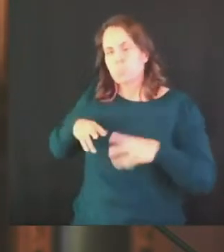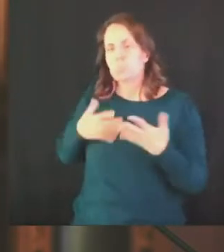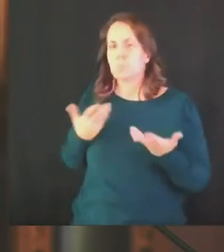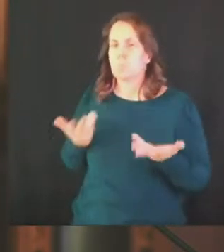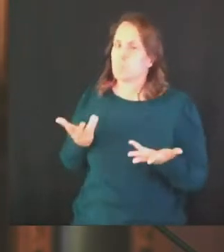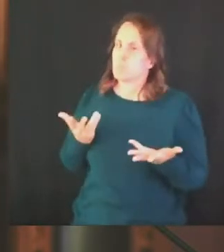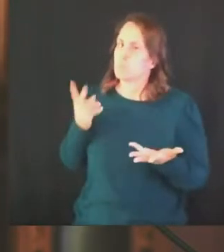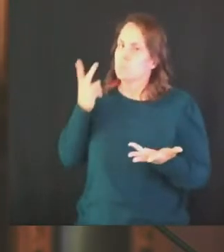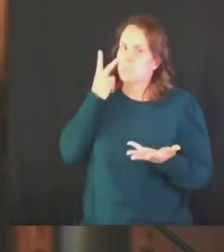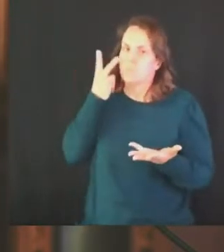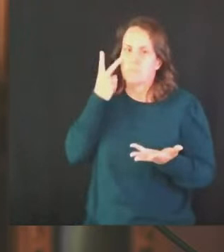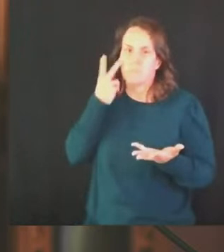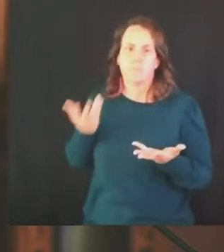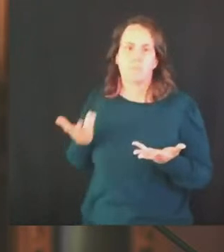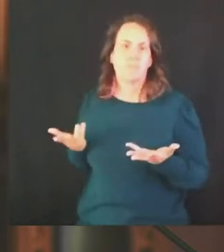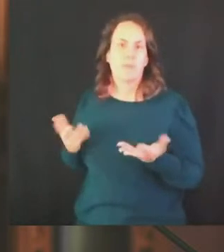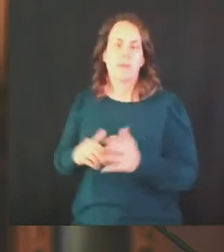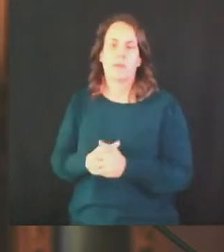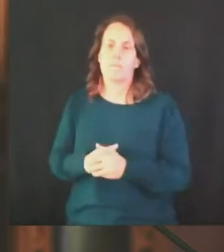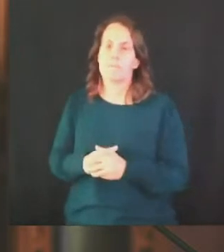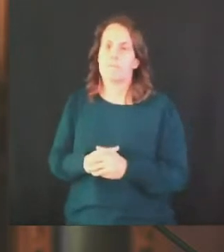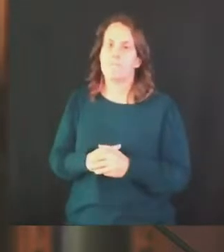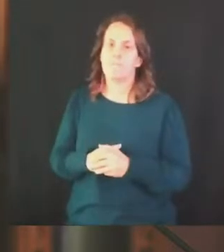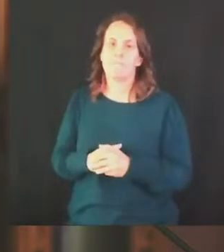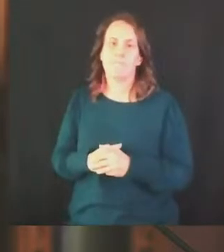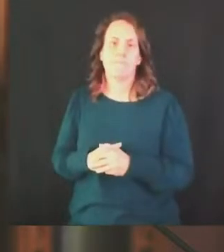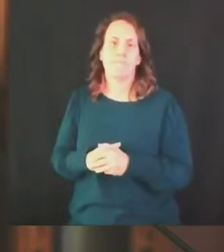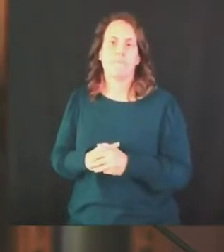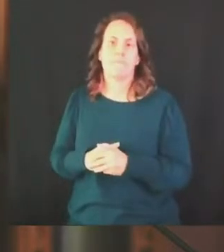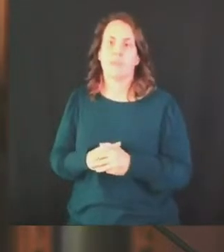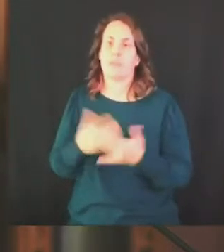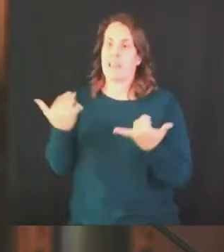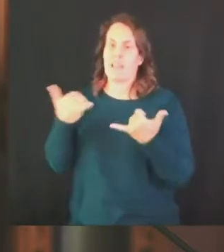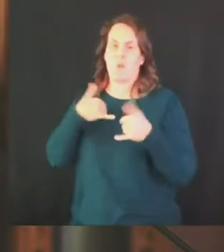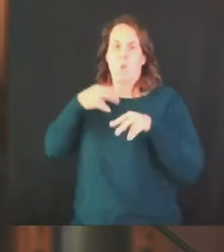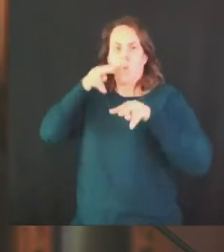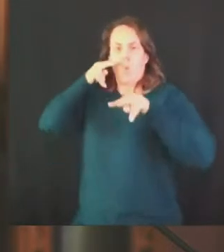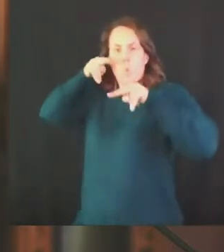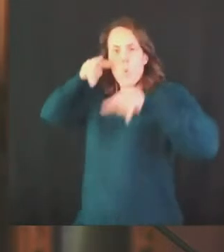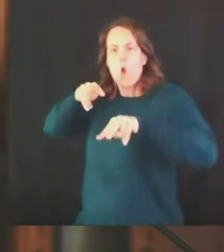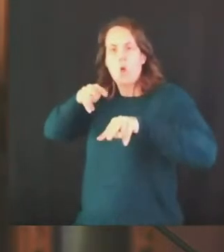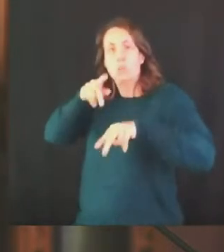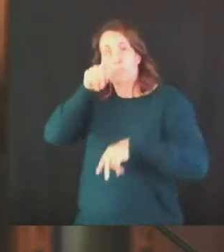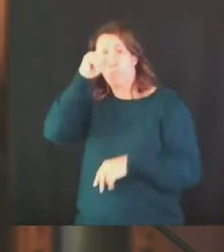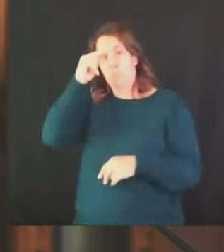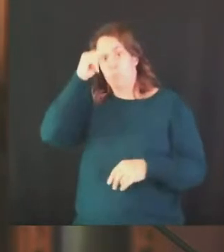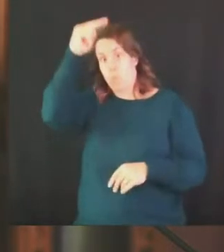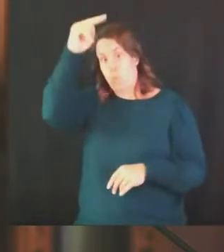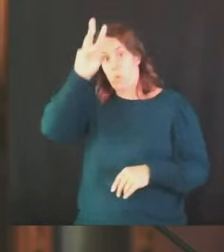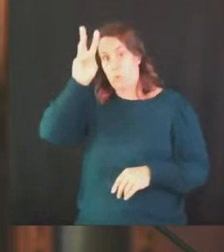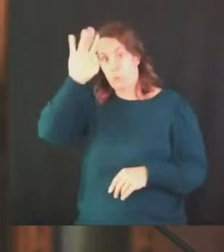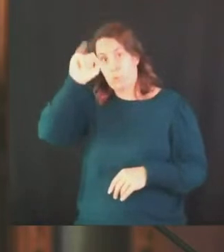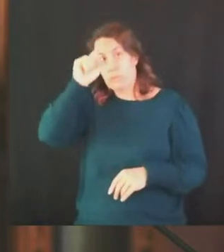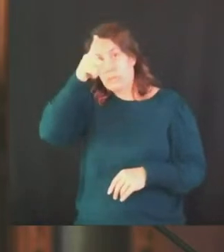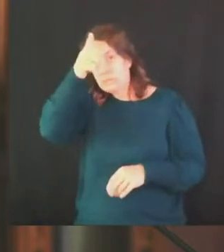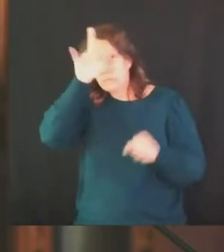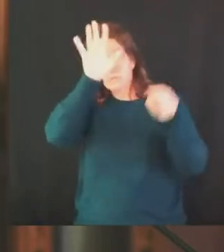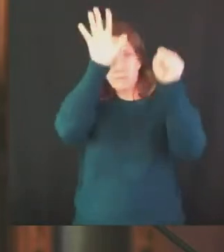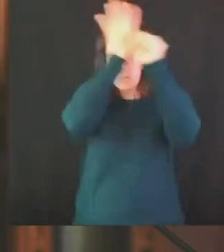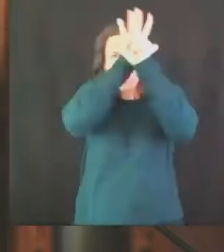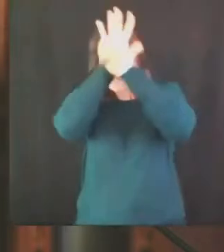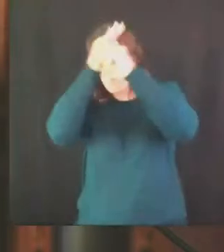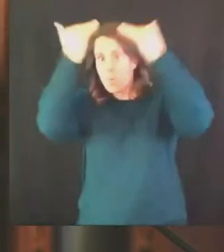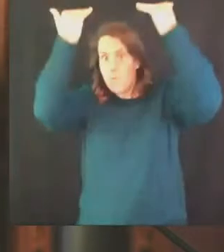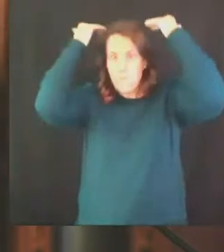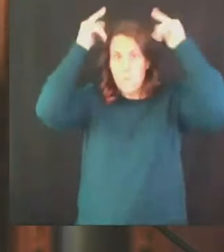we're in the Fox Valley. And like we did in making the decision related to the alternate care facility that we're